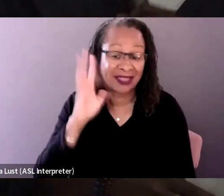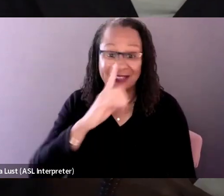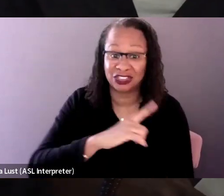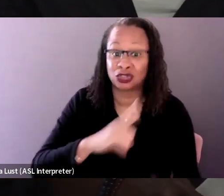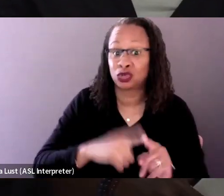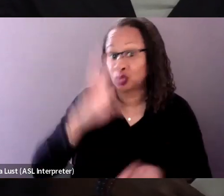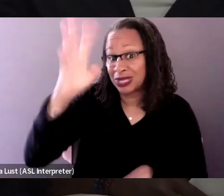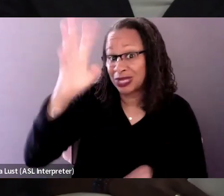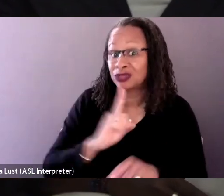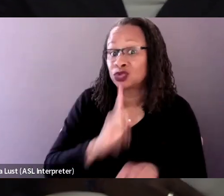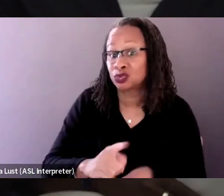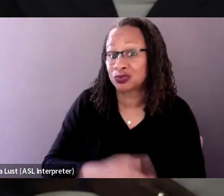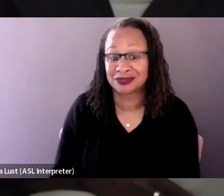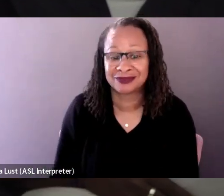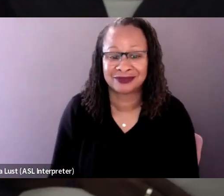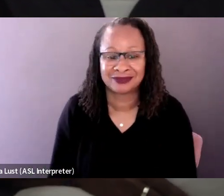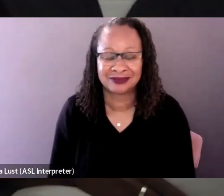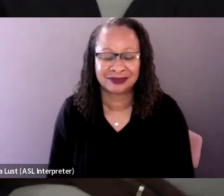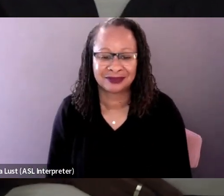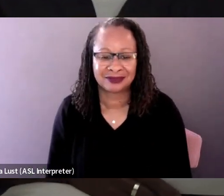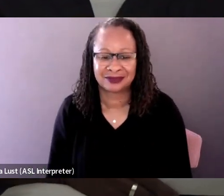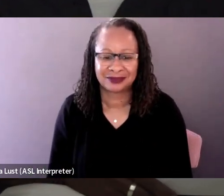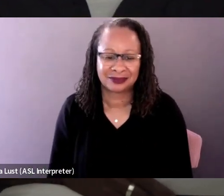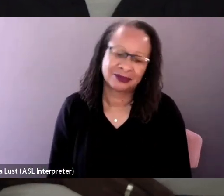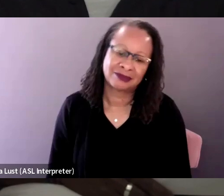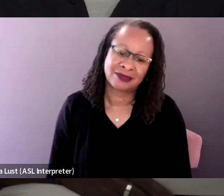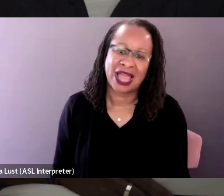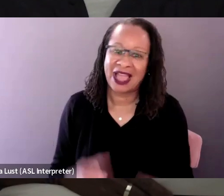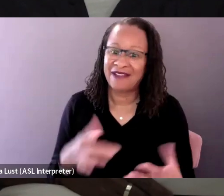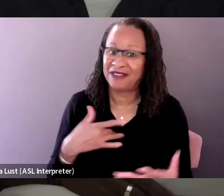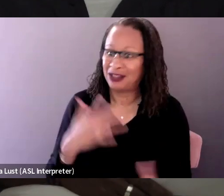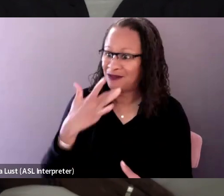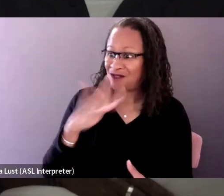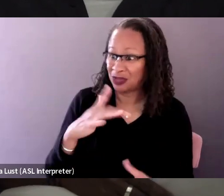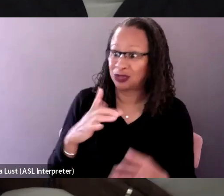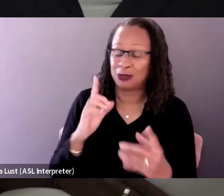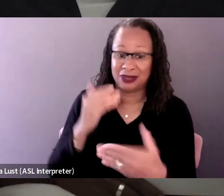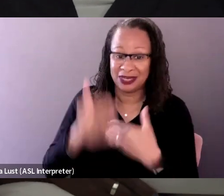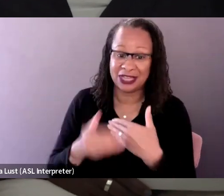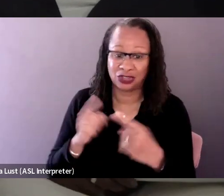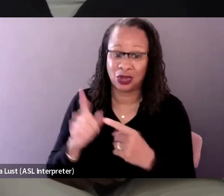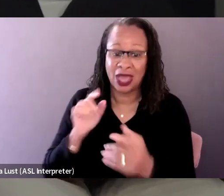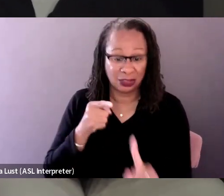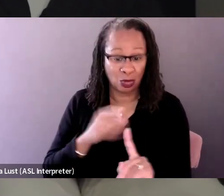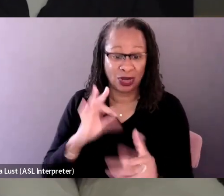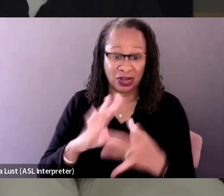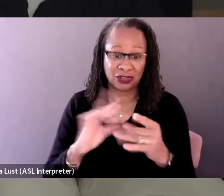I feel so fortunate to be here next to you, because I feel this is the point in the conversation where I cite your work,